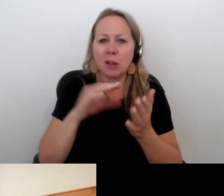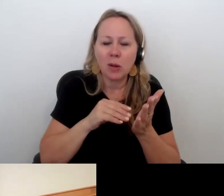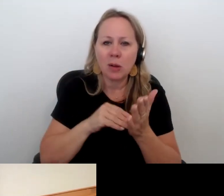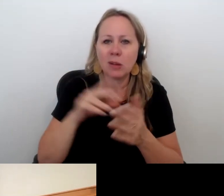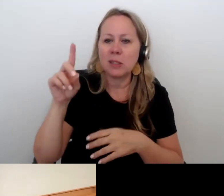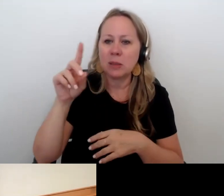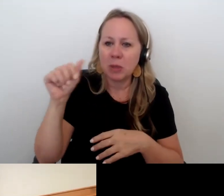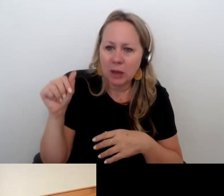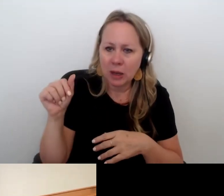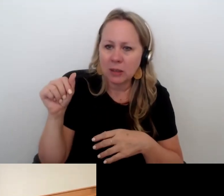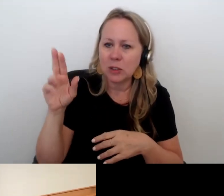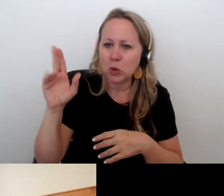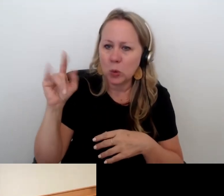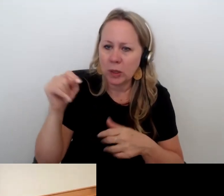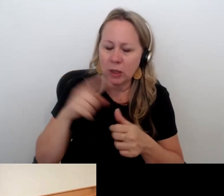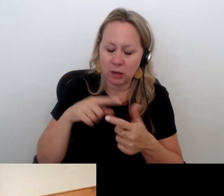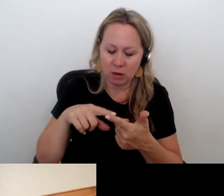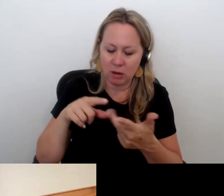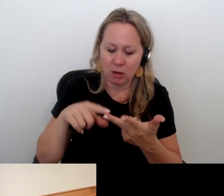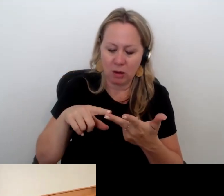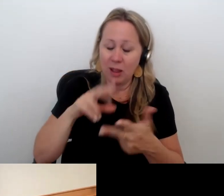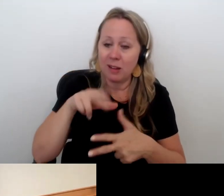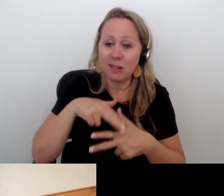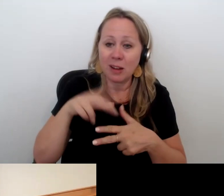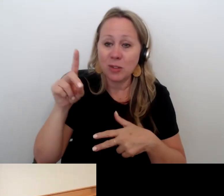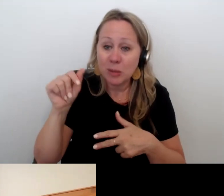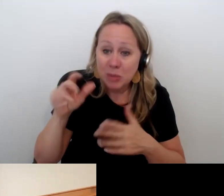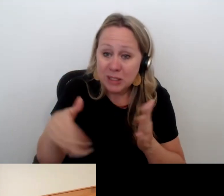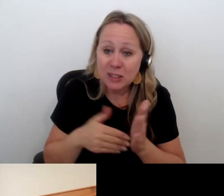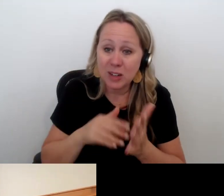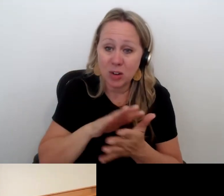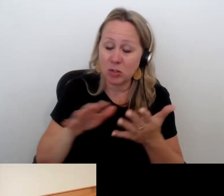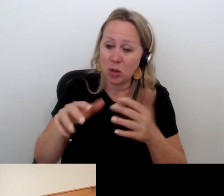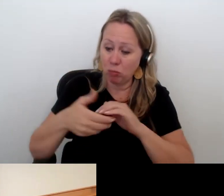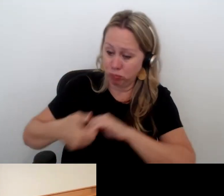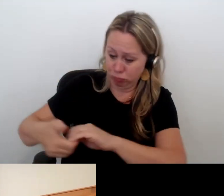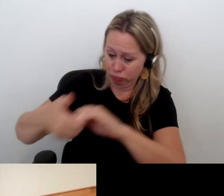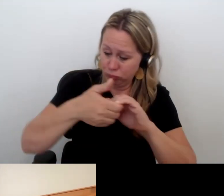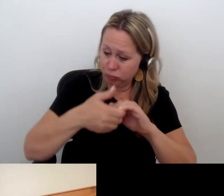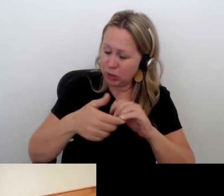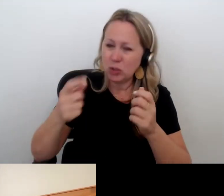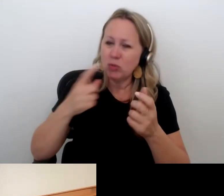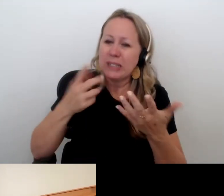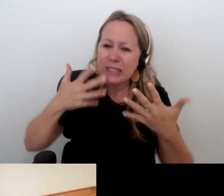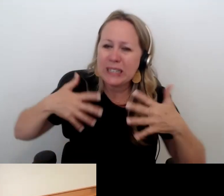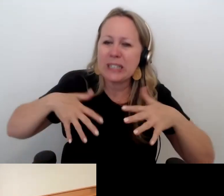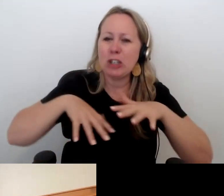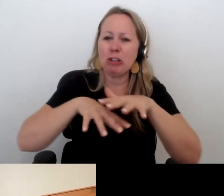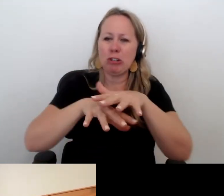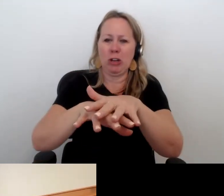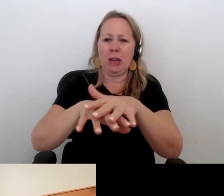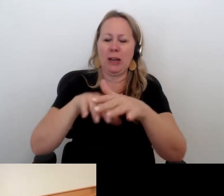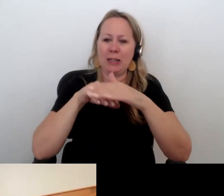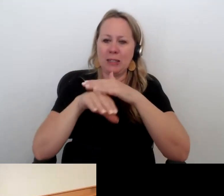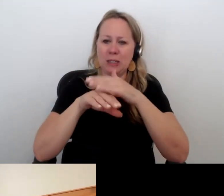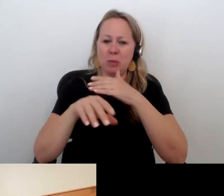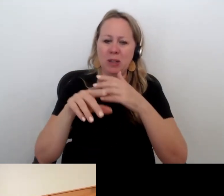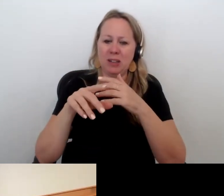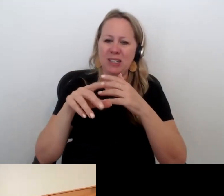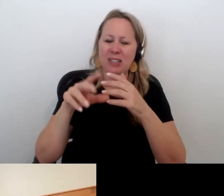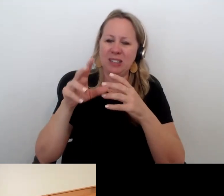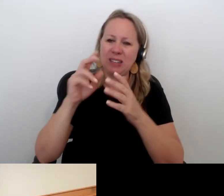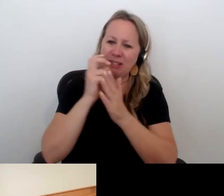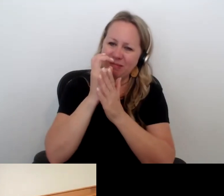Unit, the National Disability Center, to integrate accessibility into the culture of teaching. So we're thinking about